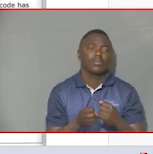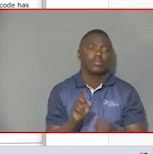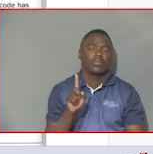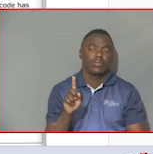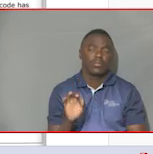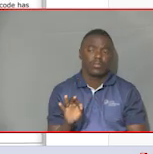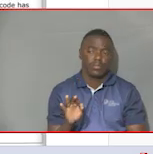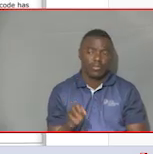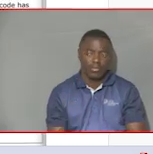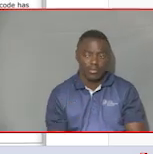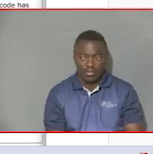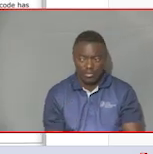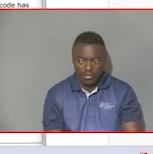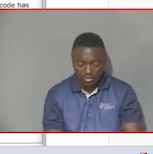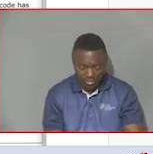question 1.3.